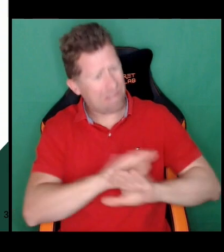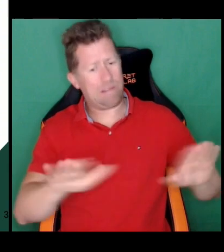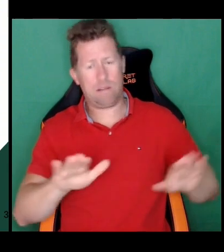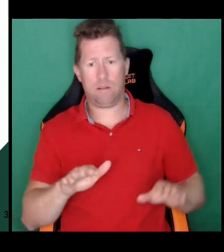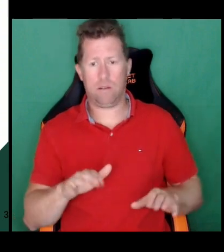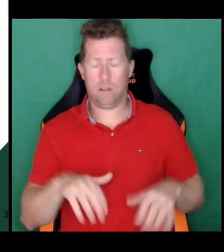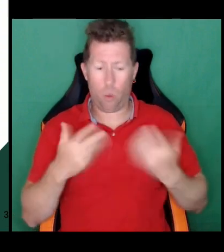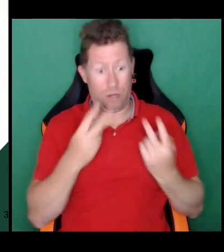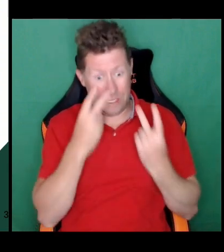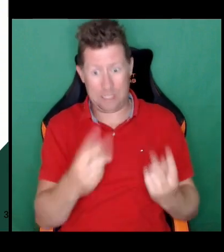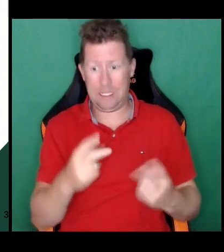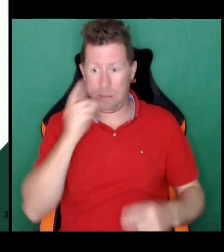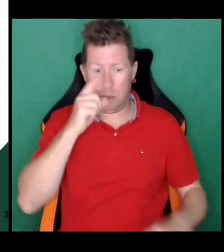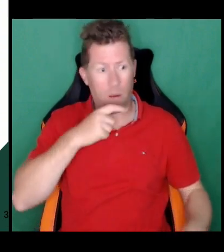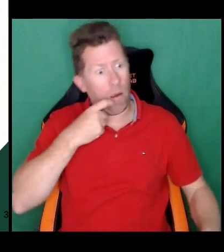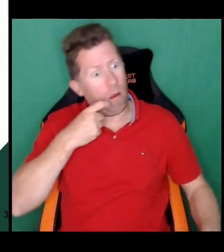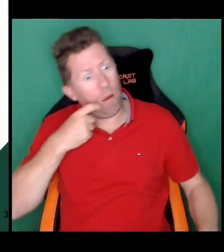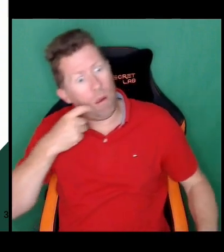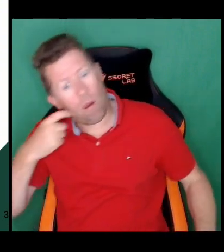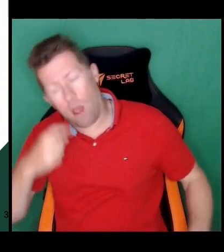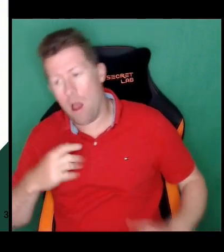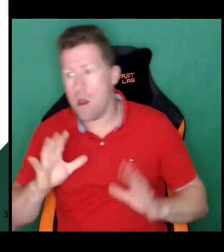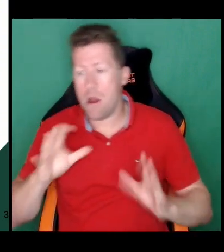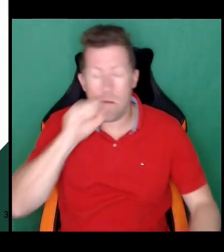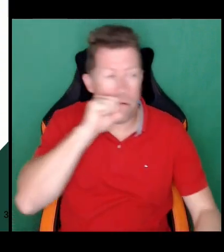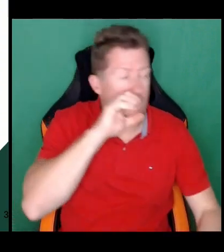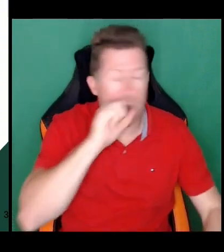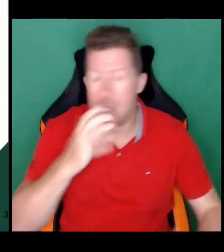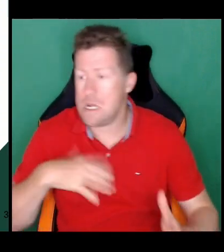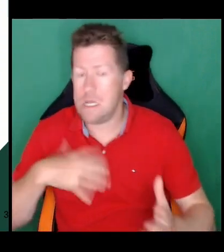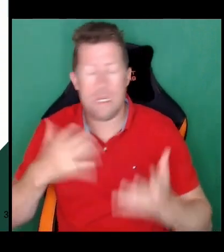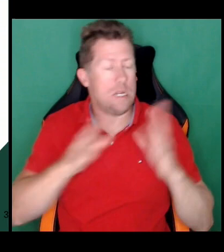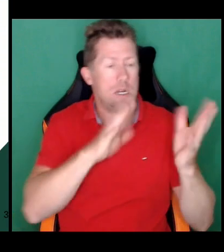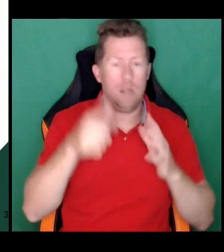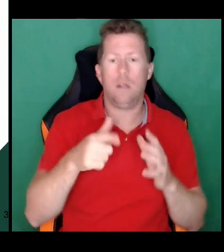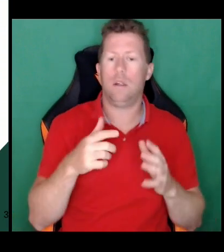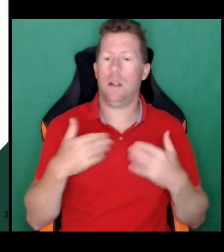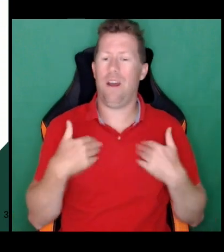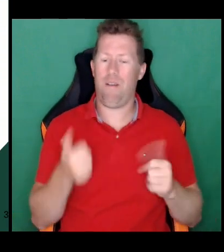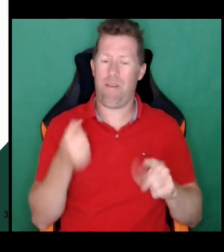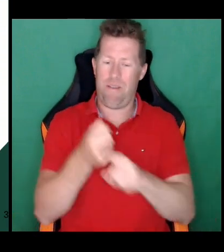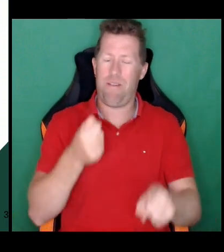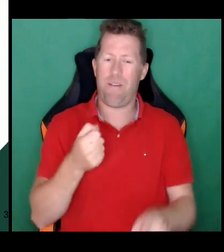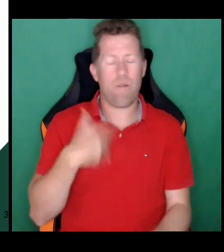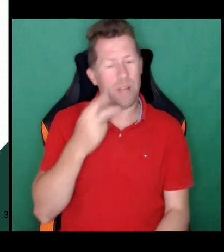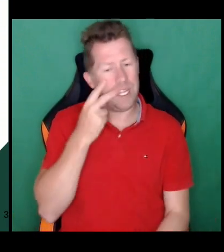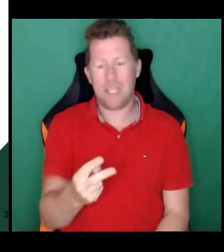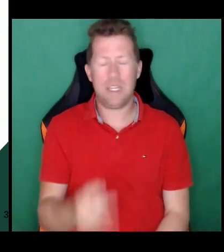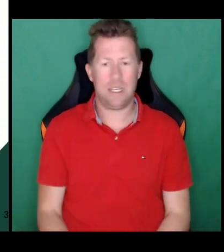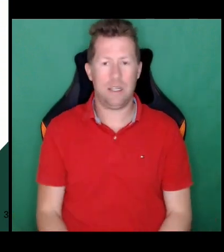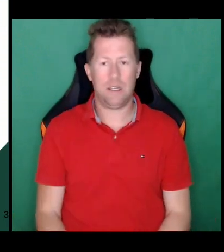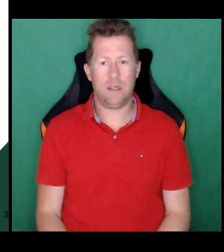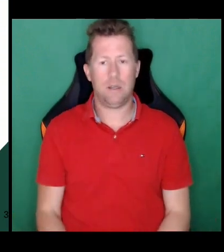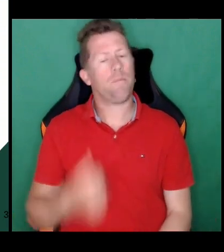harms of nicotine, and of course the potential long-term health consequences. And I do want to pause